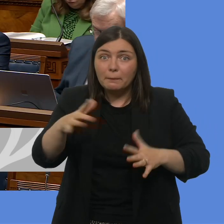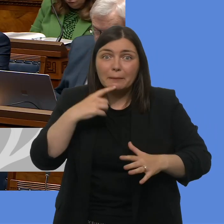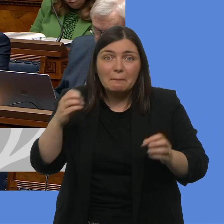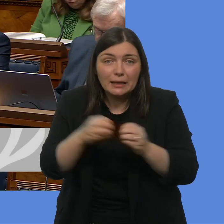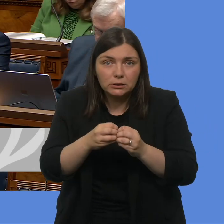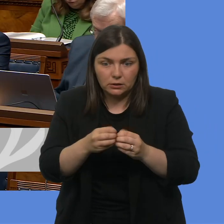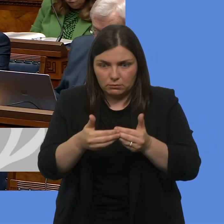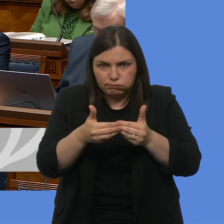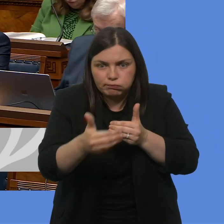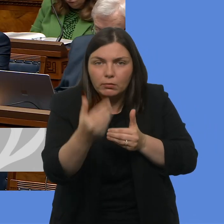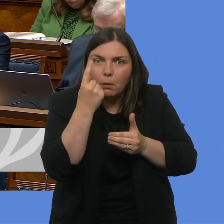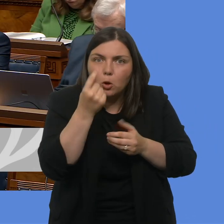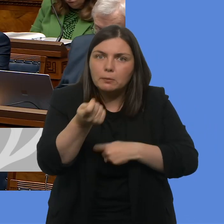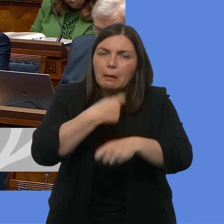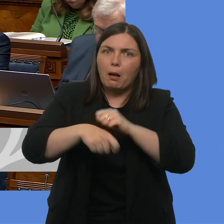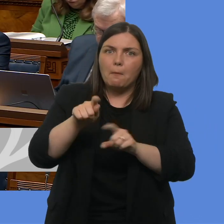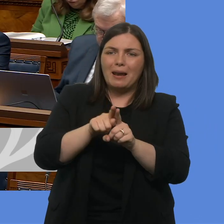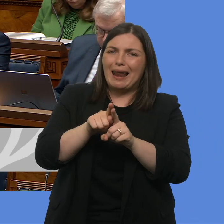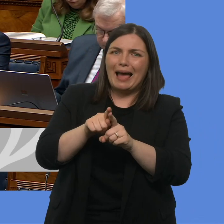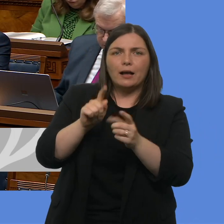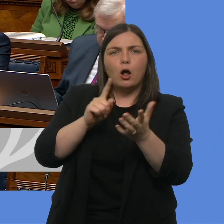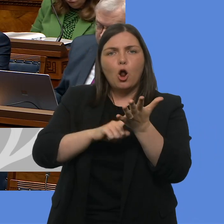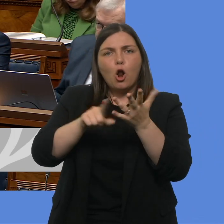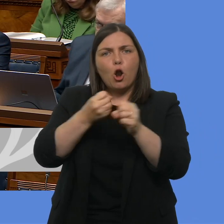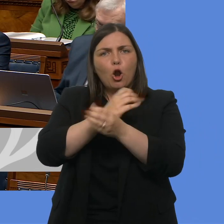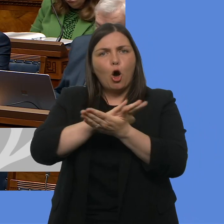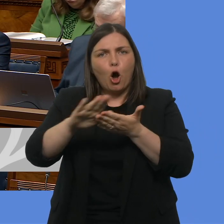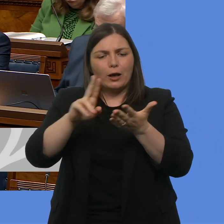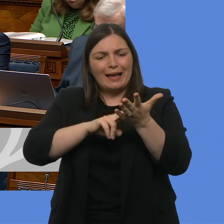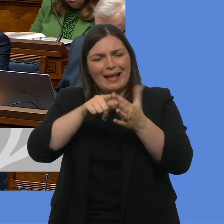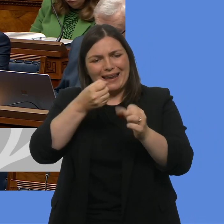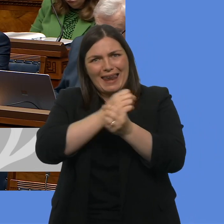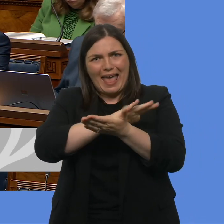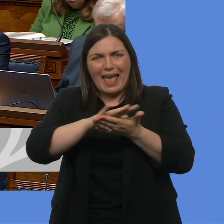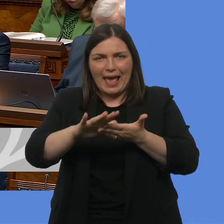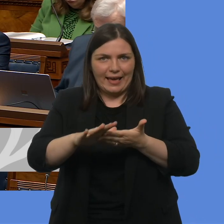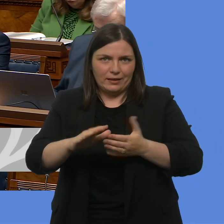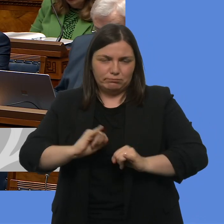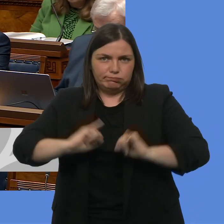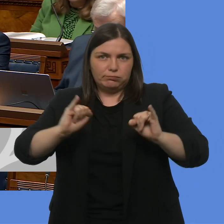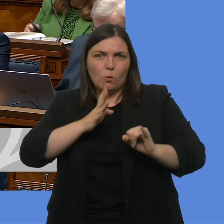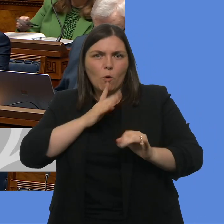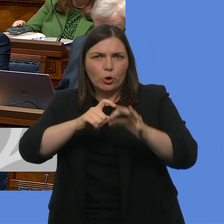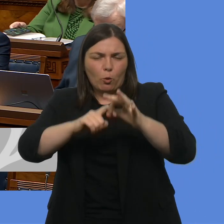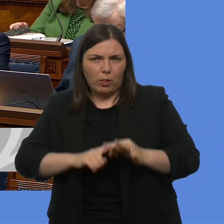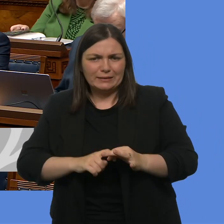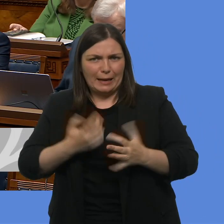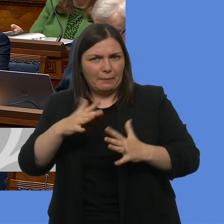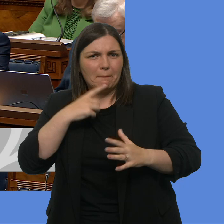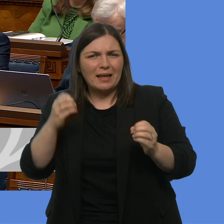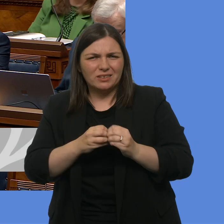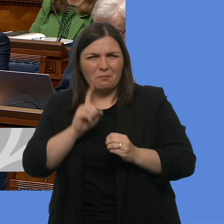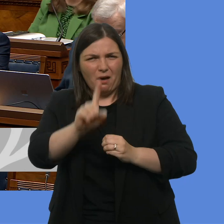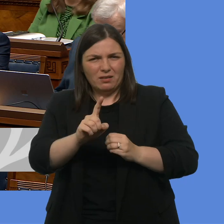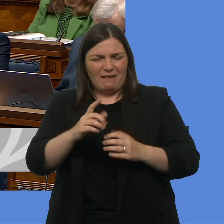be the next Lough Neagh in terms of ecological breakdown, and the urgency or lack of urgency from the executive. And lots of people are concerned that the Lough